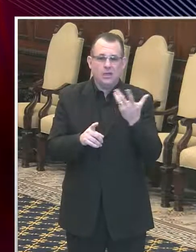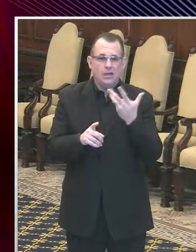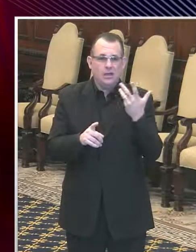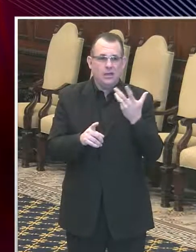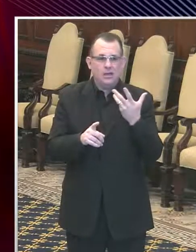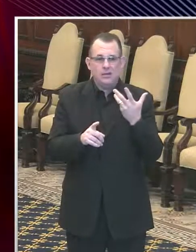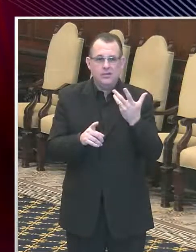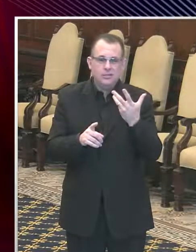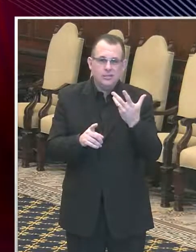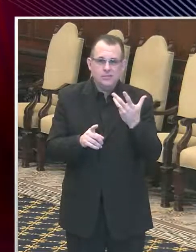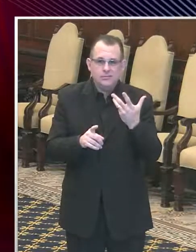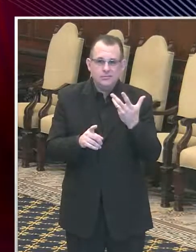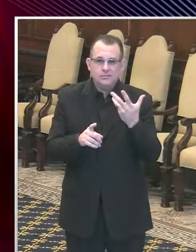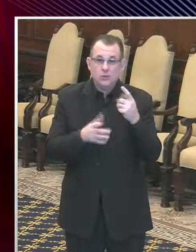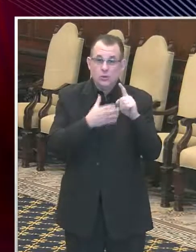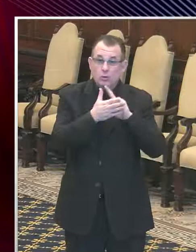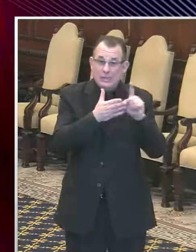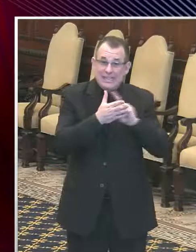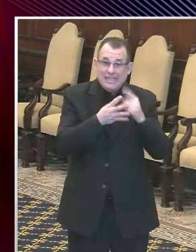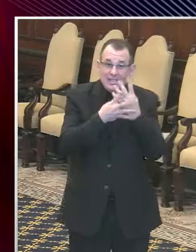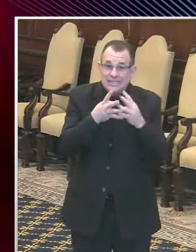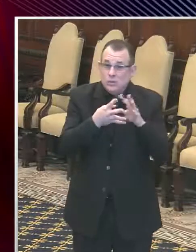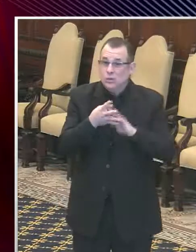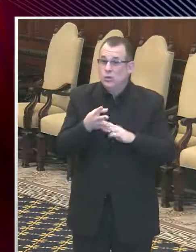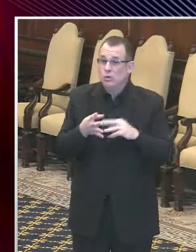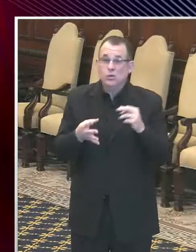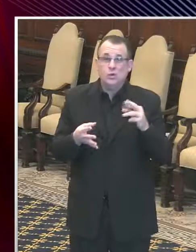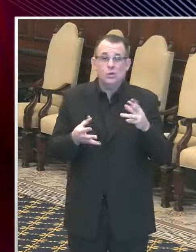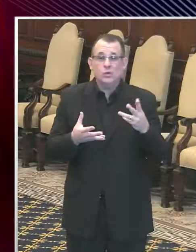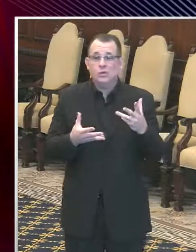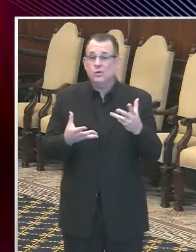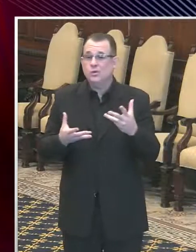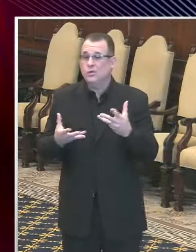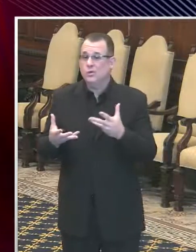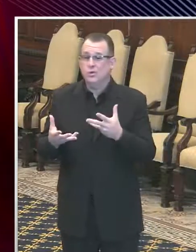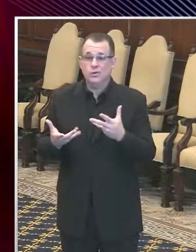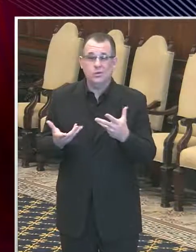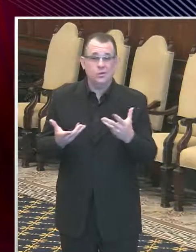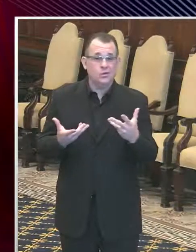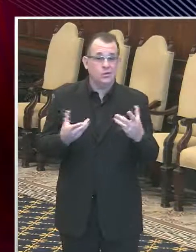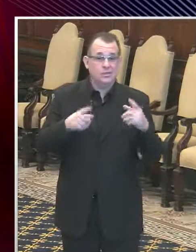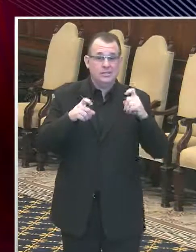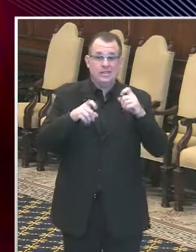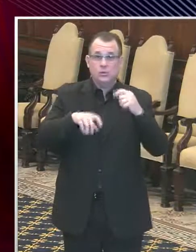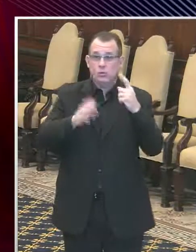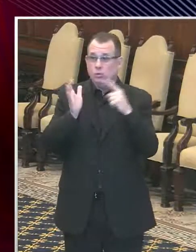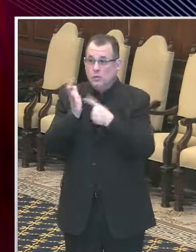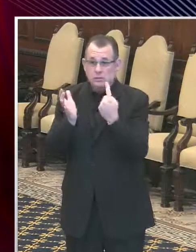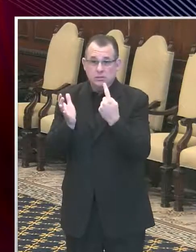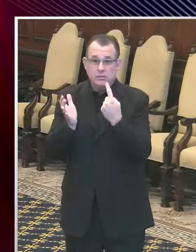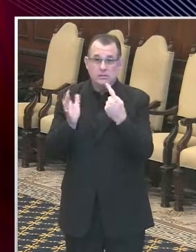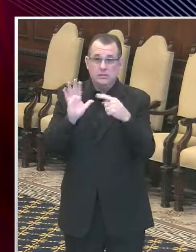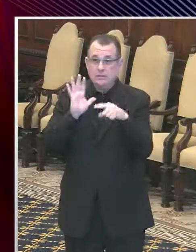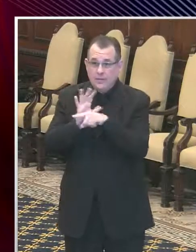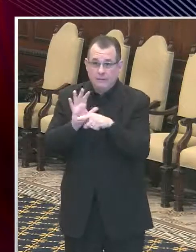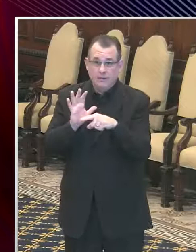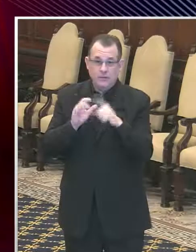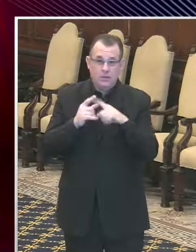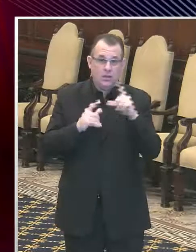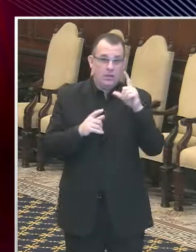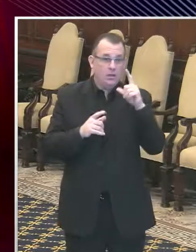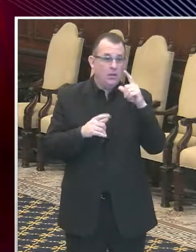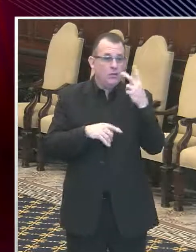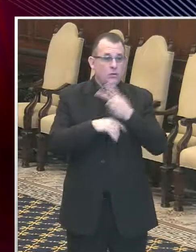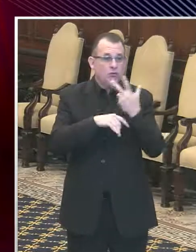out, weekly schedule, or because when you're testing once, you may find that you feel you're